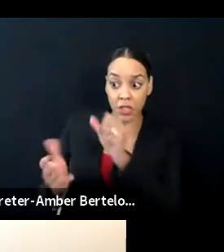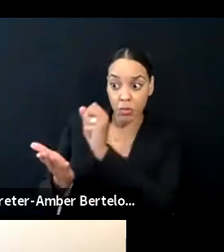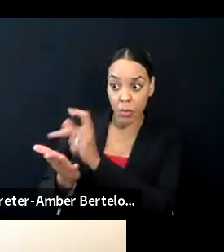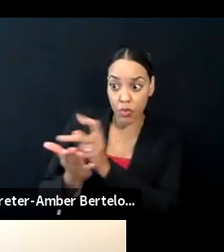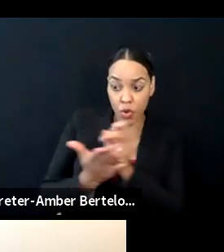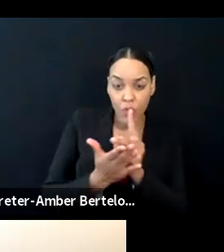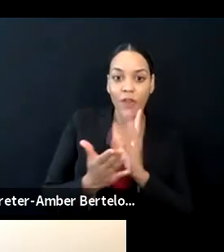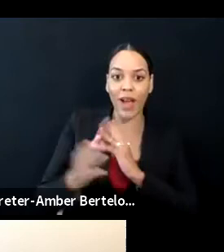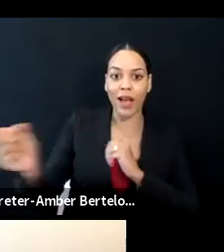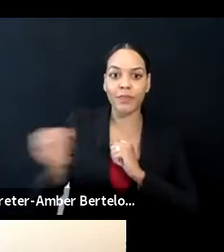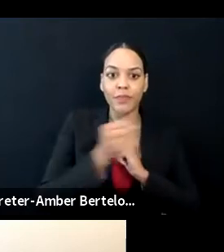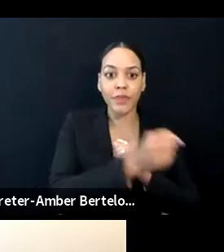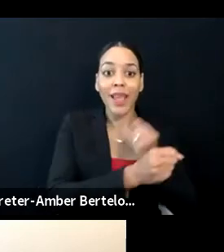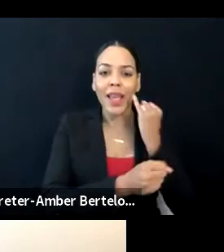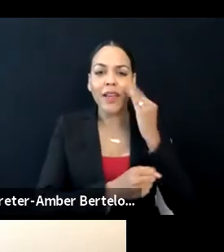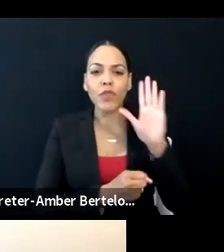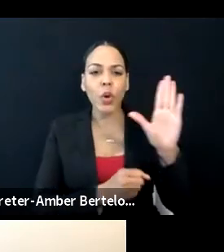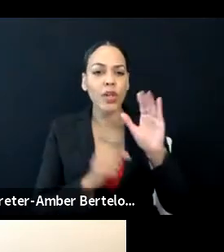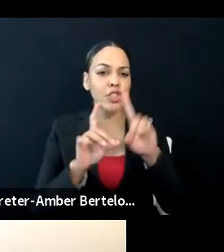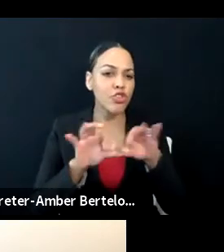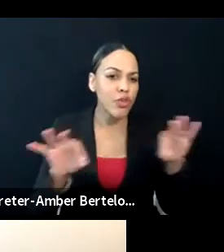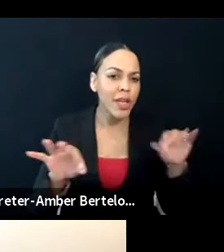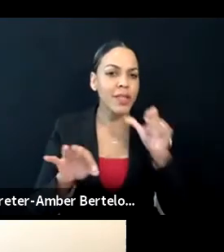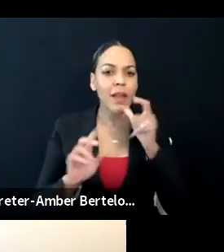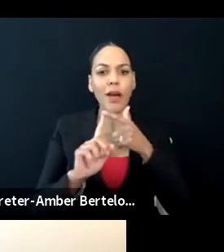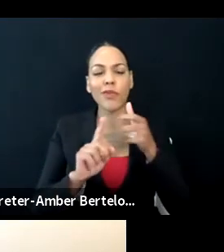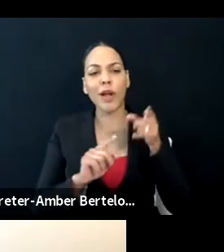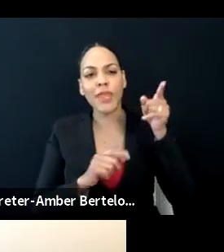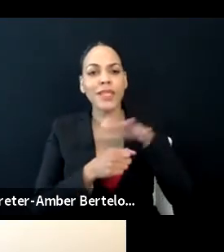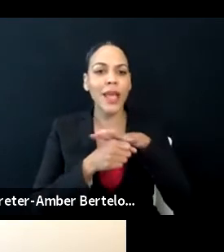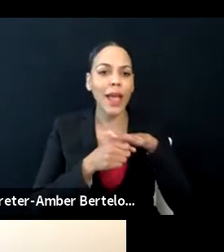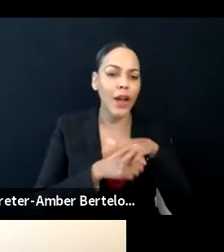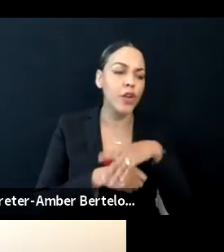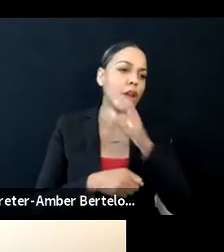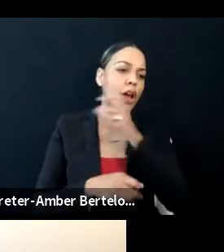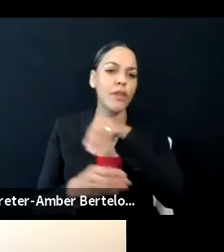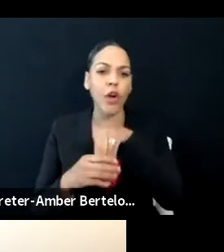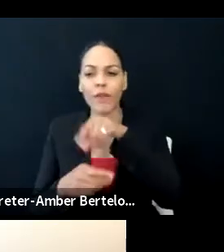your degree isn't from this area, if you haven't been at this theater, if you're not vetted by